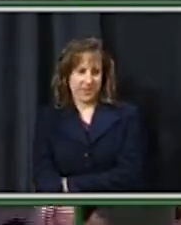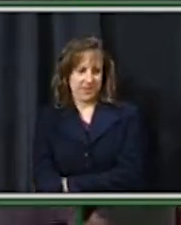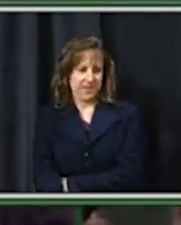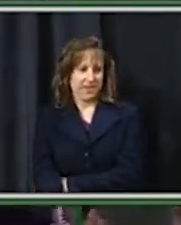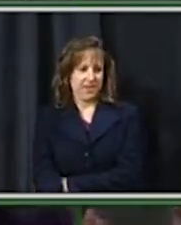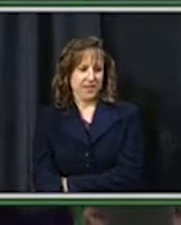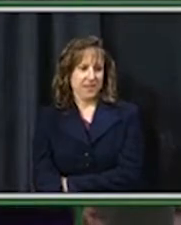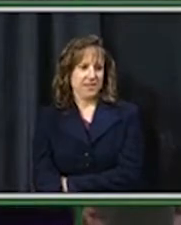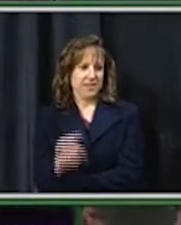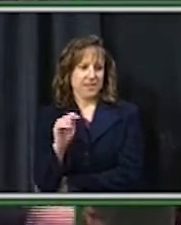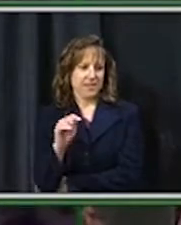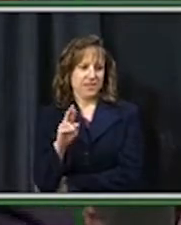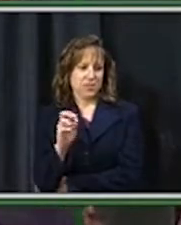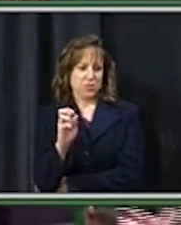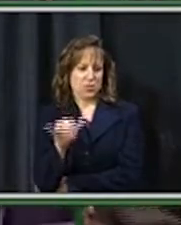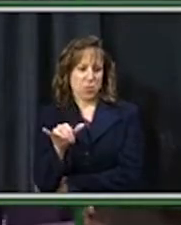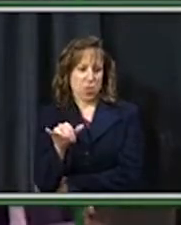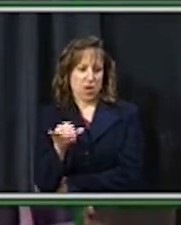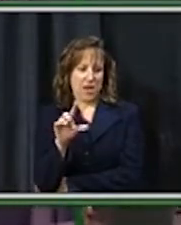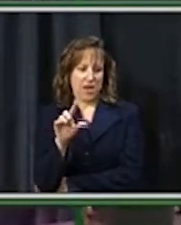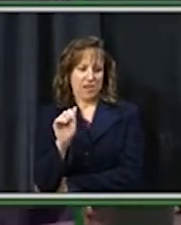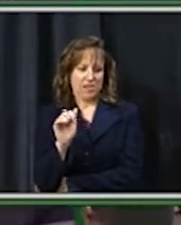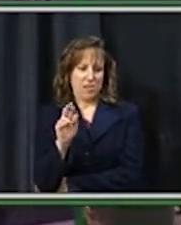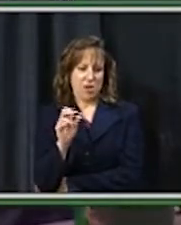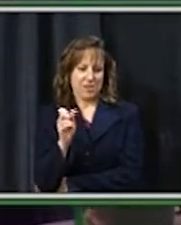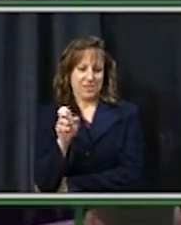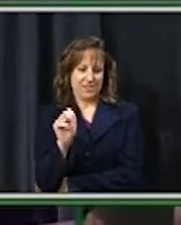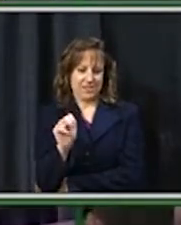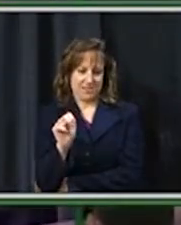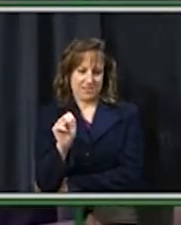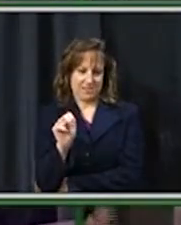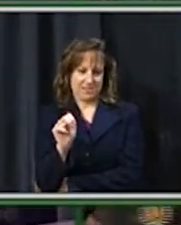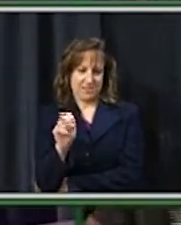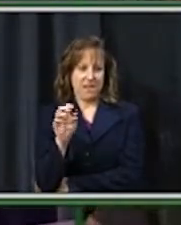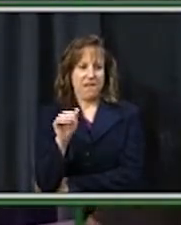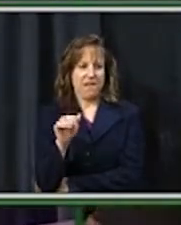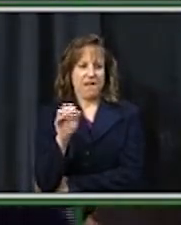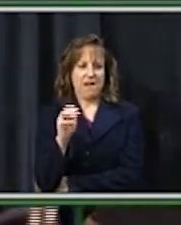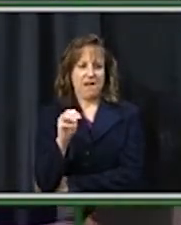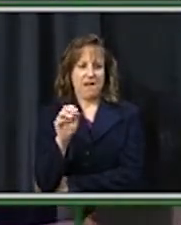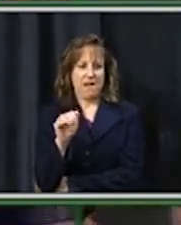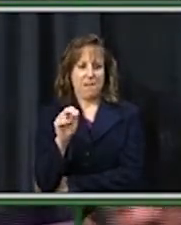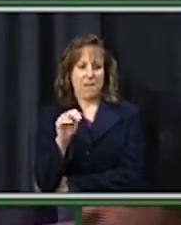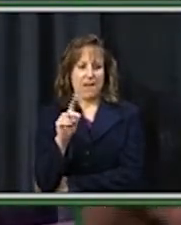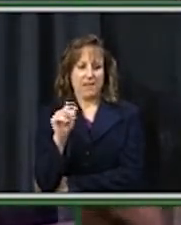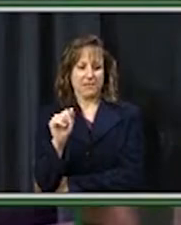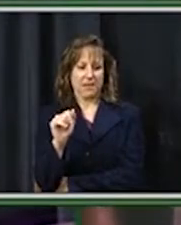Troy Larson. Amanda Emily Preston.